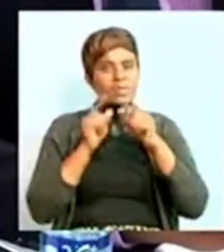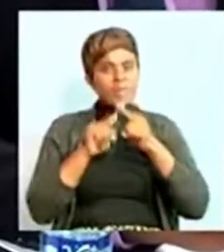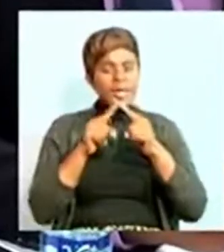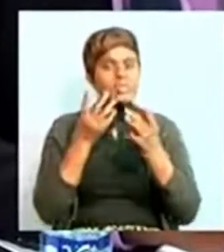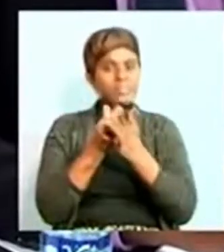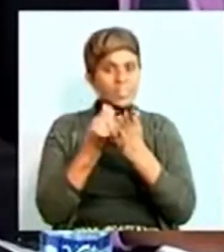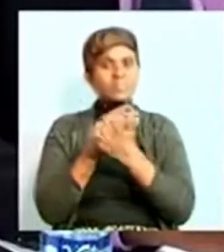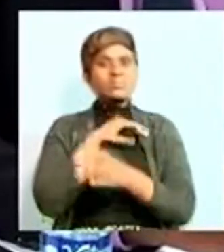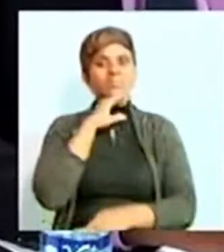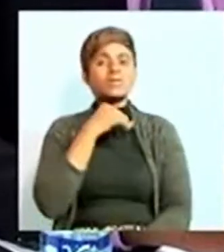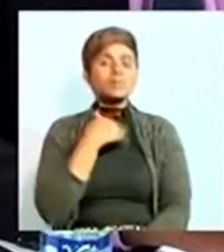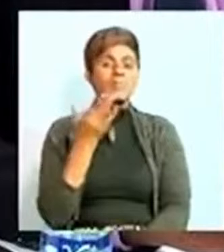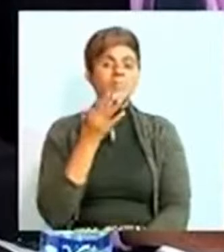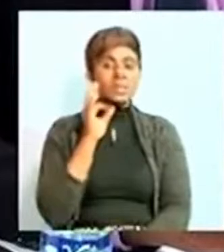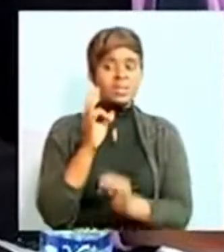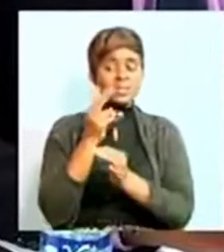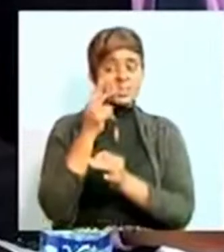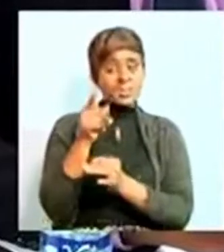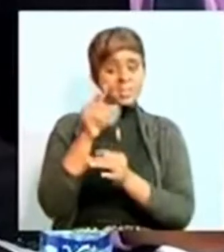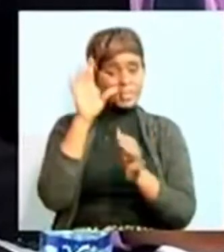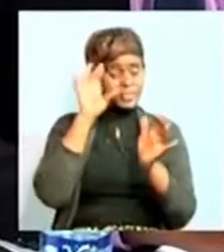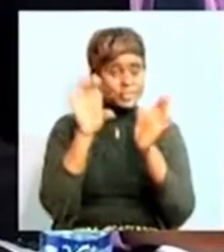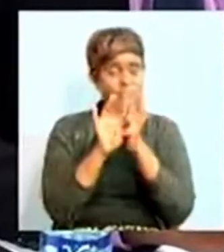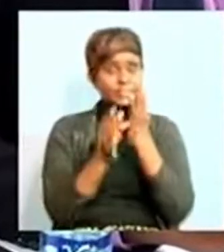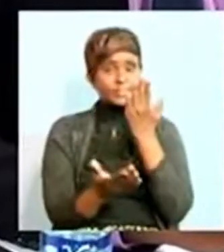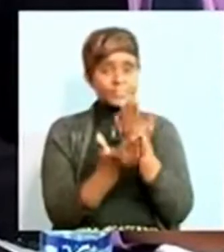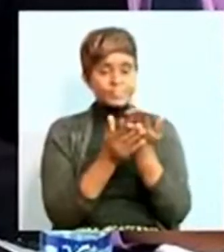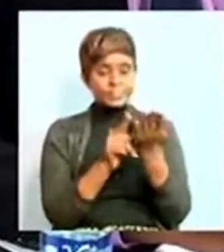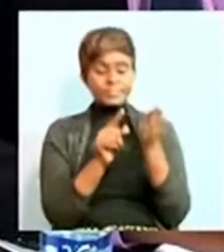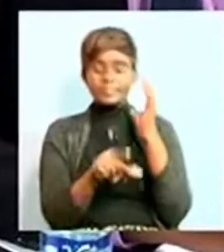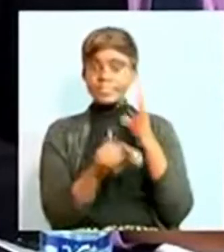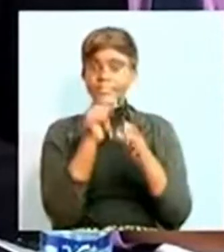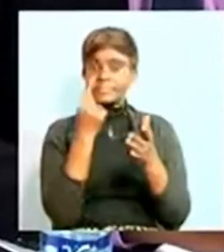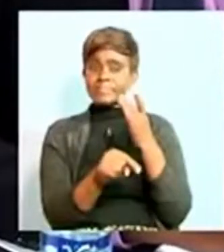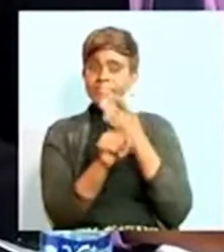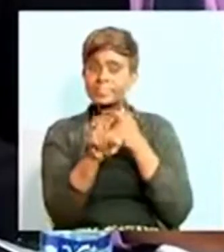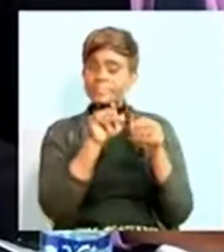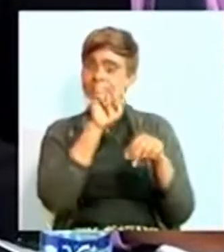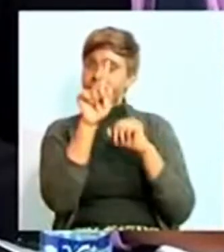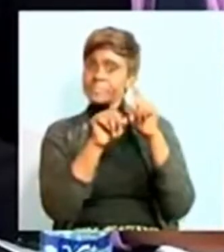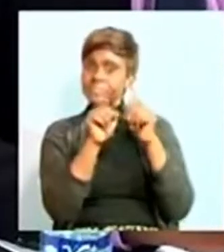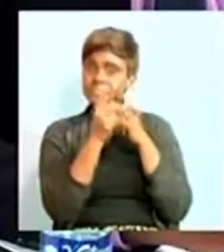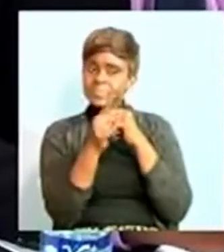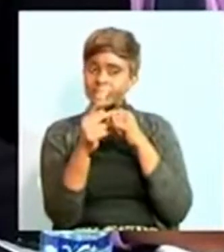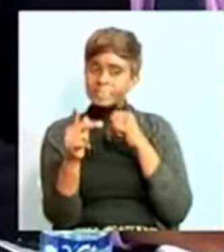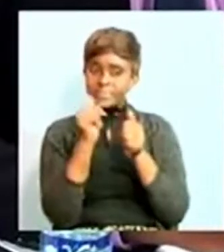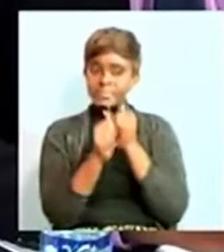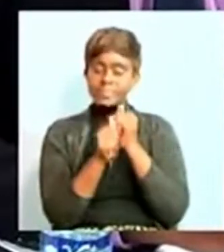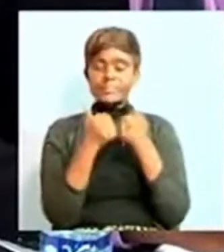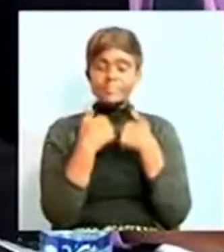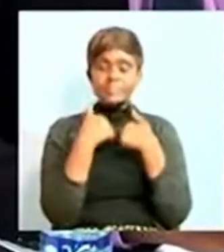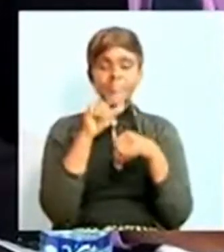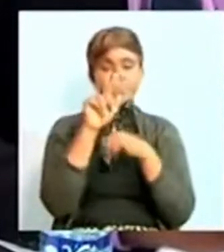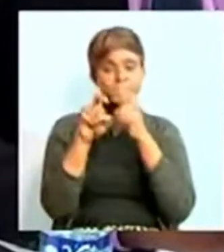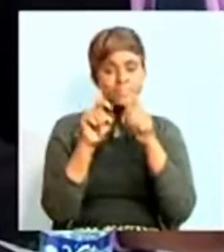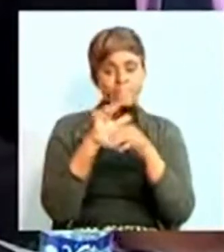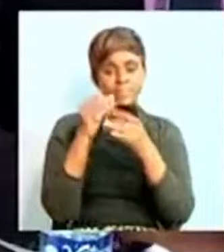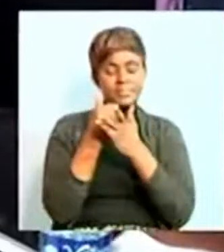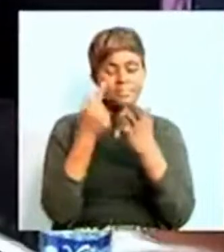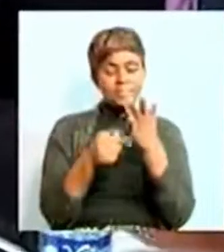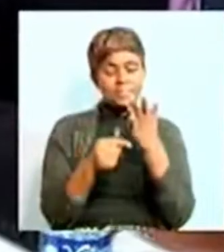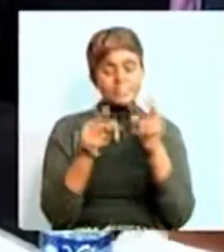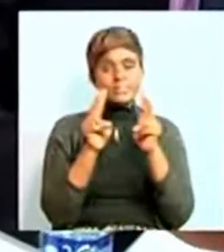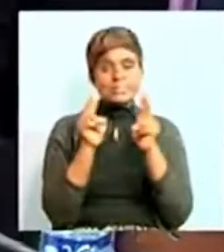resources. If we look at the picture attached, you would find the questions, you find the properties that were questioned actually were in